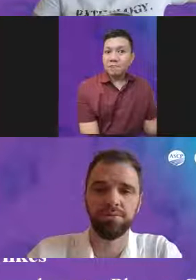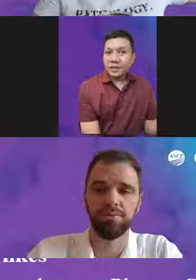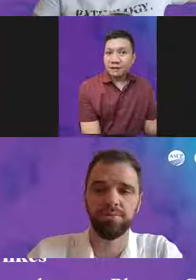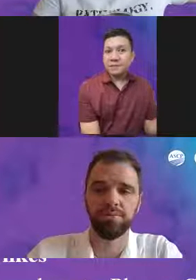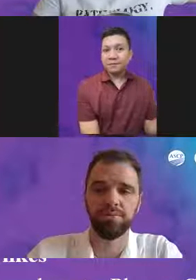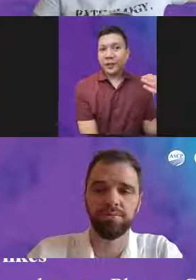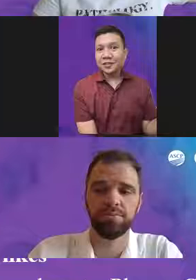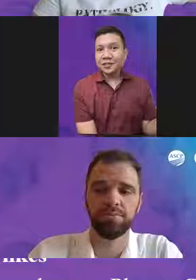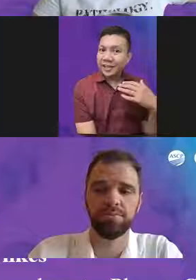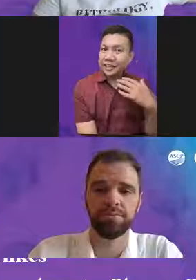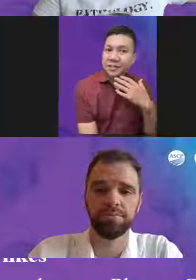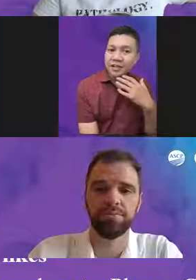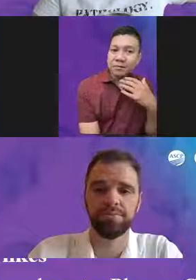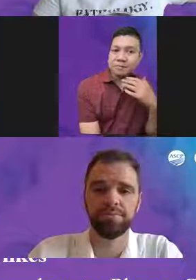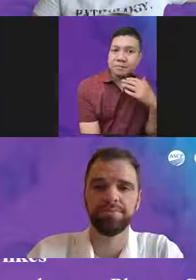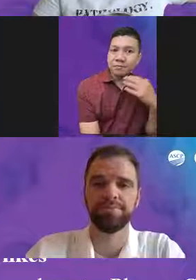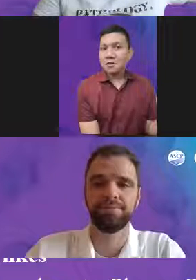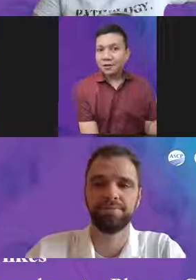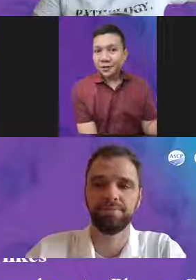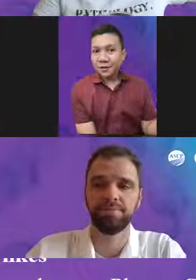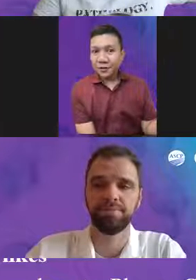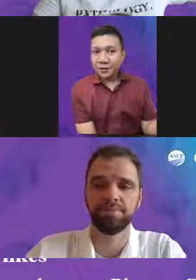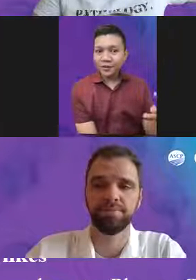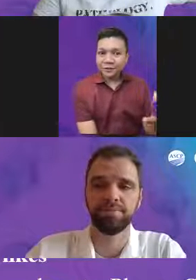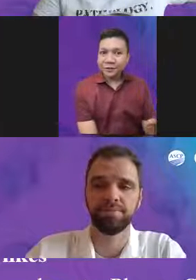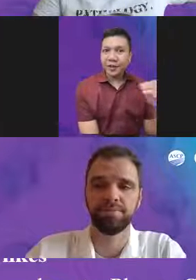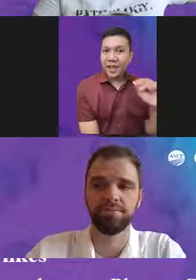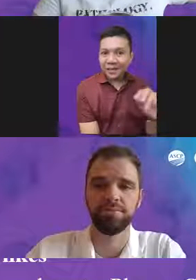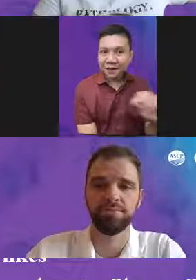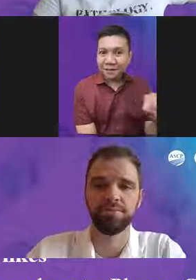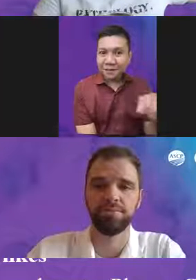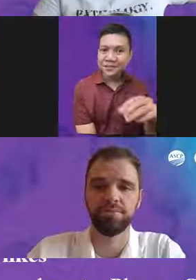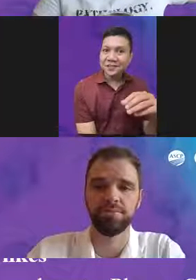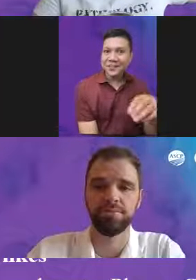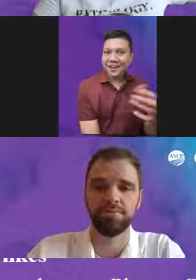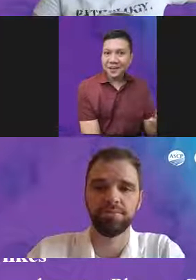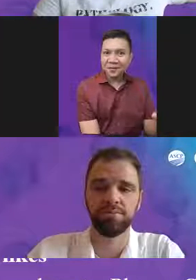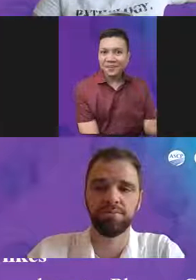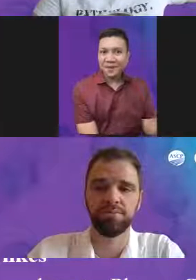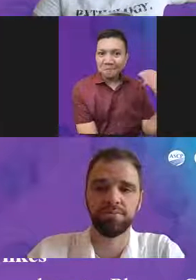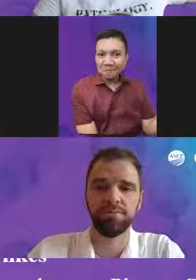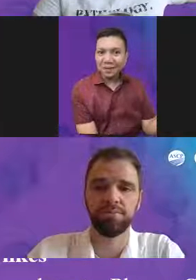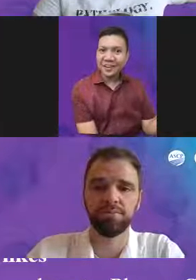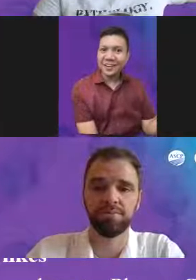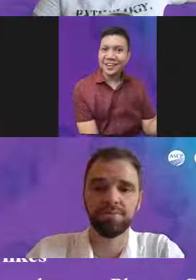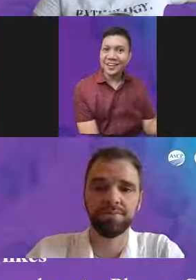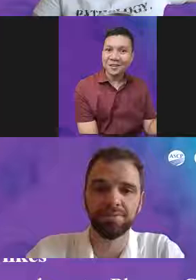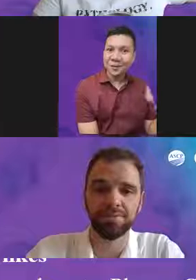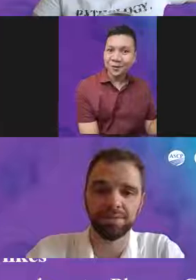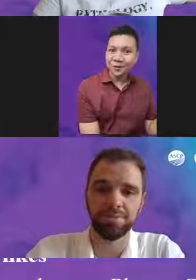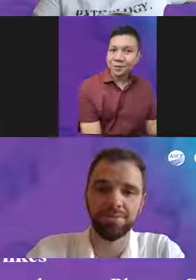And if a patient is paroxysmal nocturnal and has travel history,